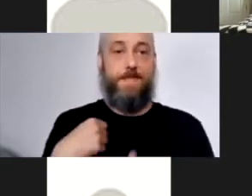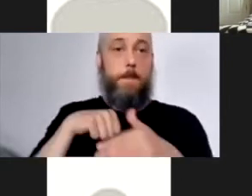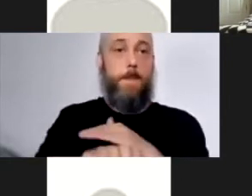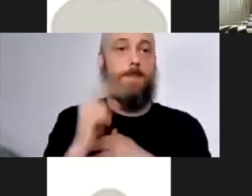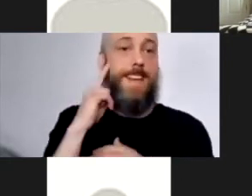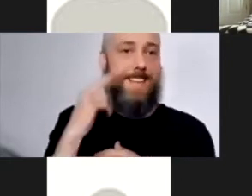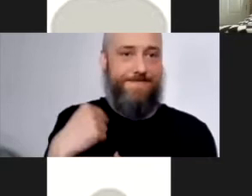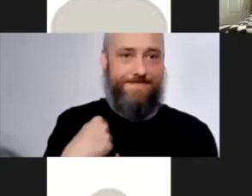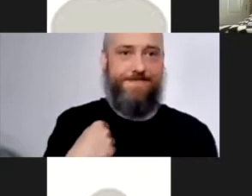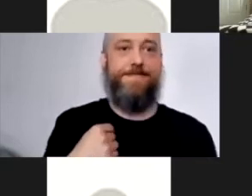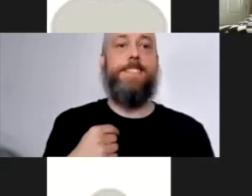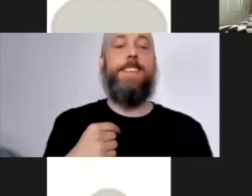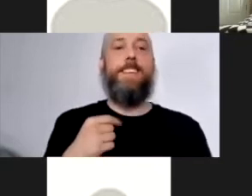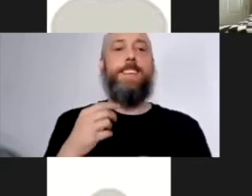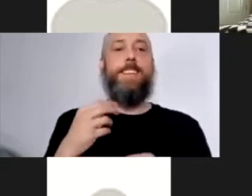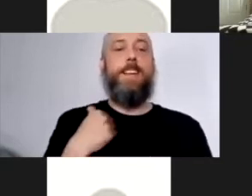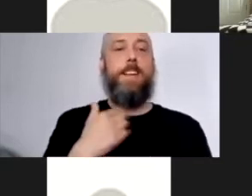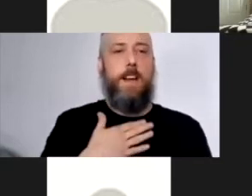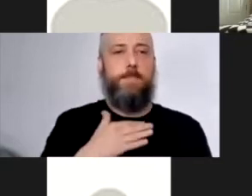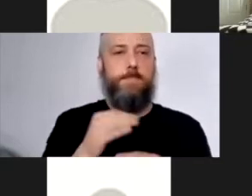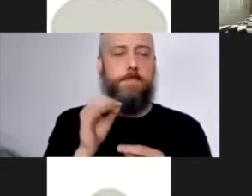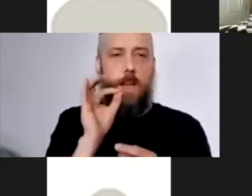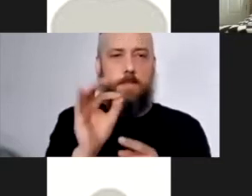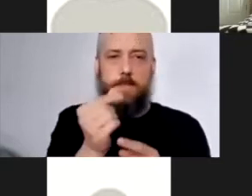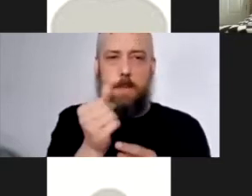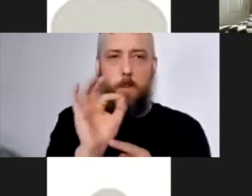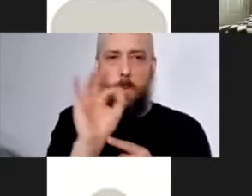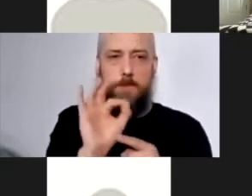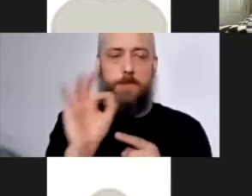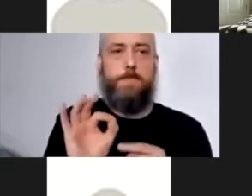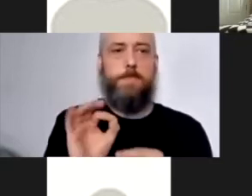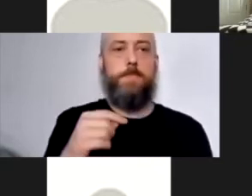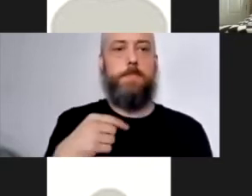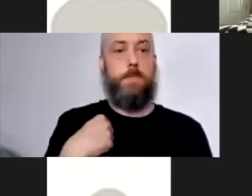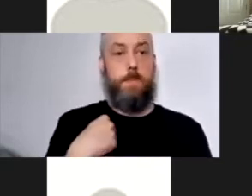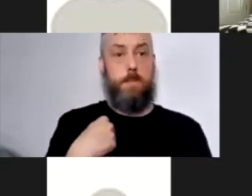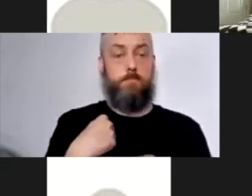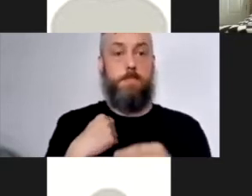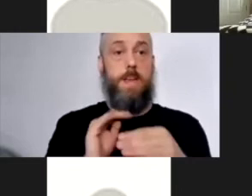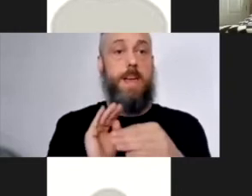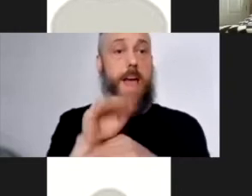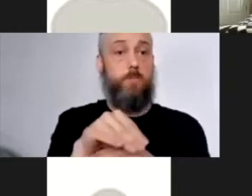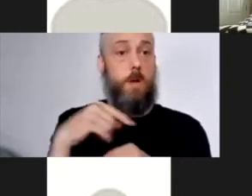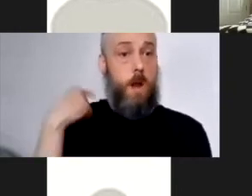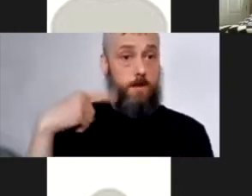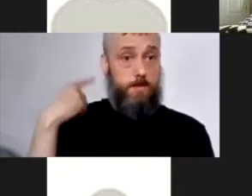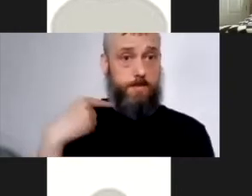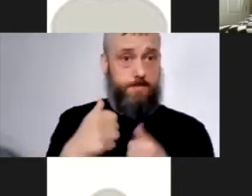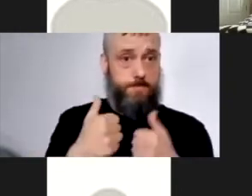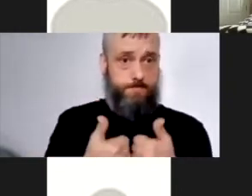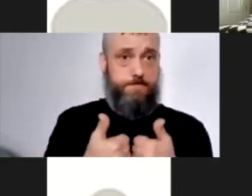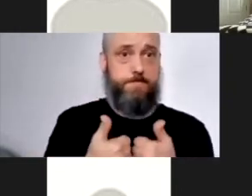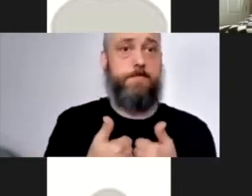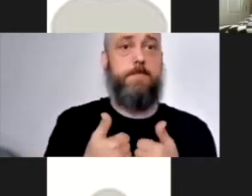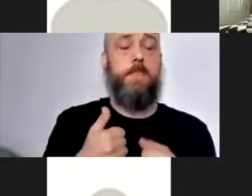Hi. So I was born deaf, and I'd like to ask some questions.